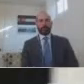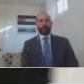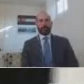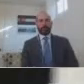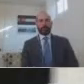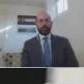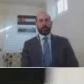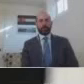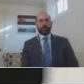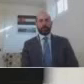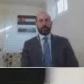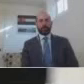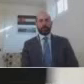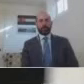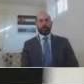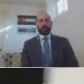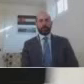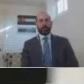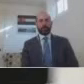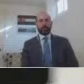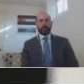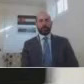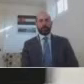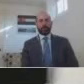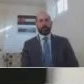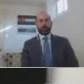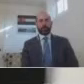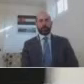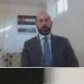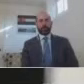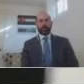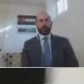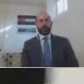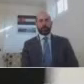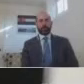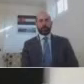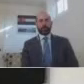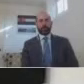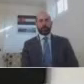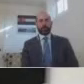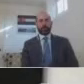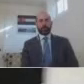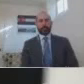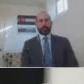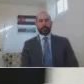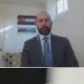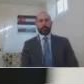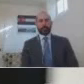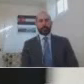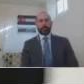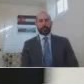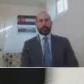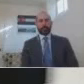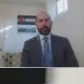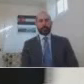dose in May, you are likely to be immune at the high levels by early July.